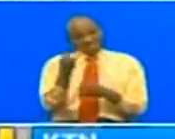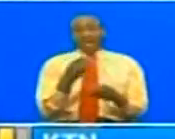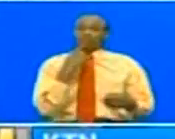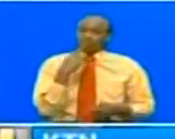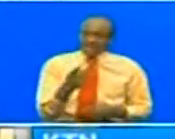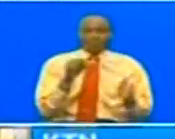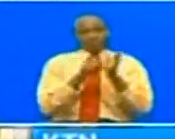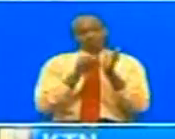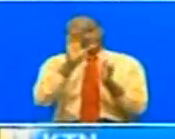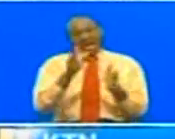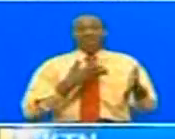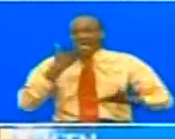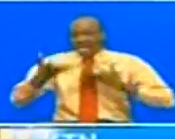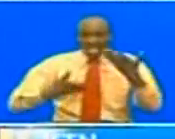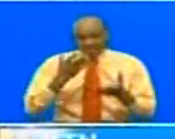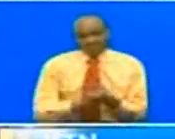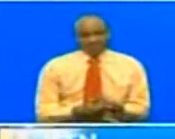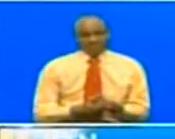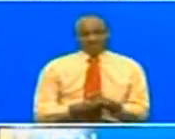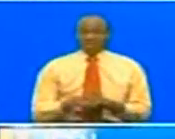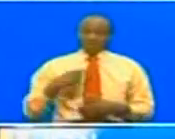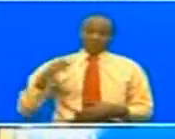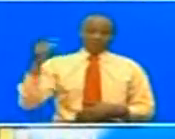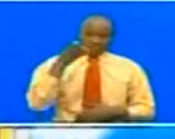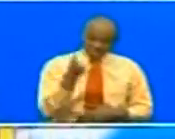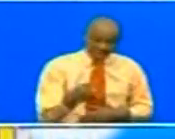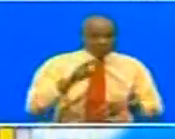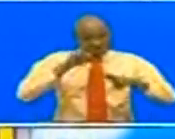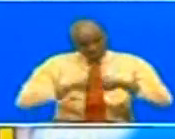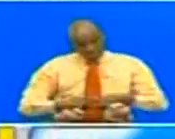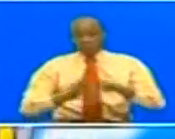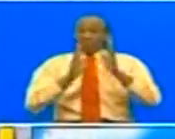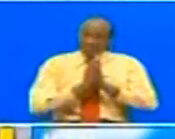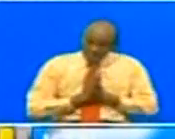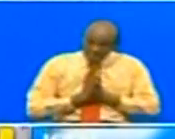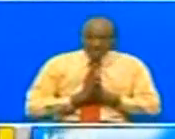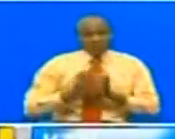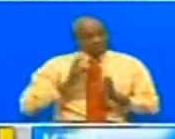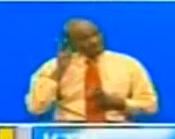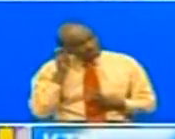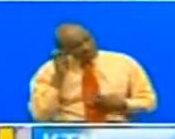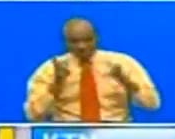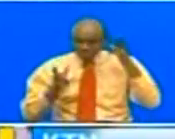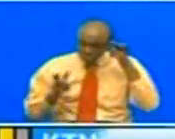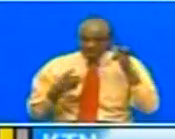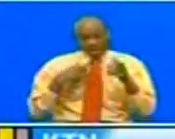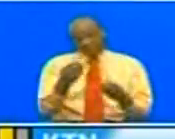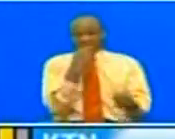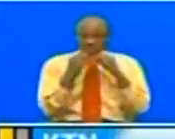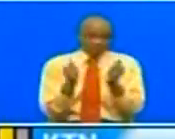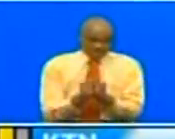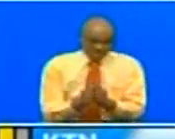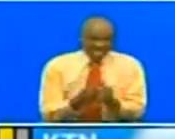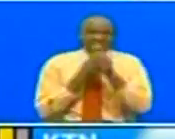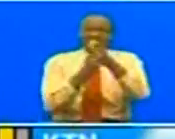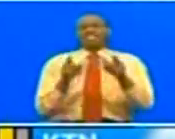their grievances. People come there and go up and sit, some pray, some look out, some have something to eat. The